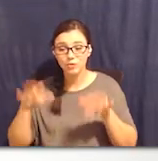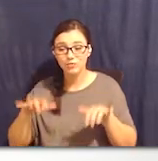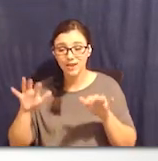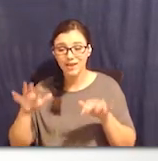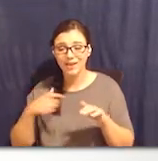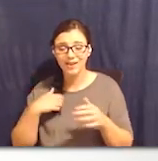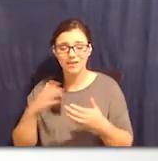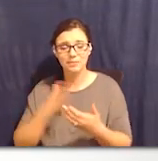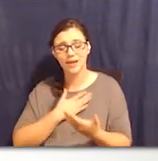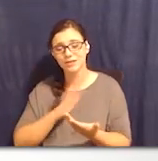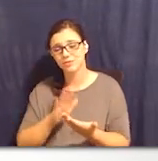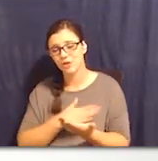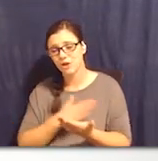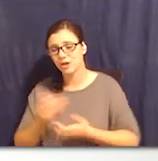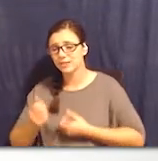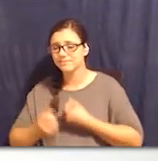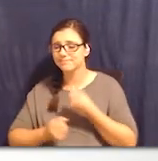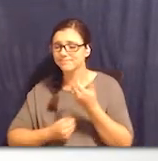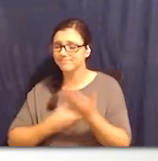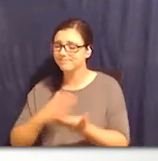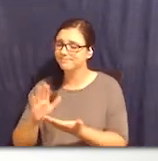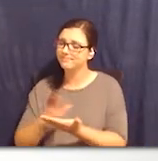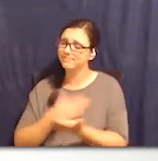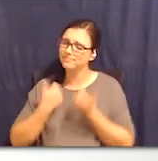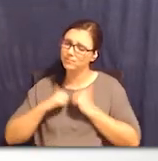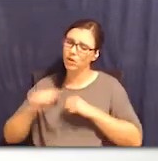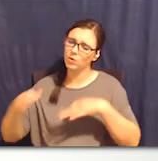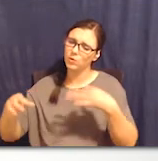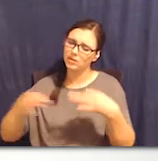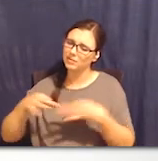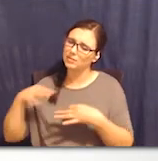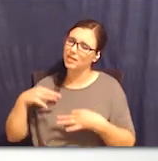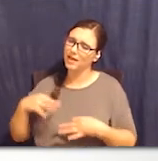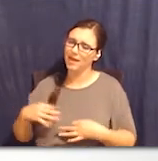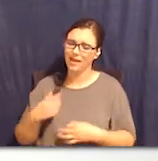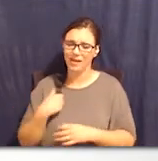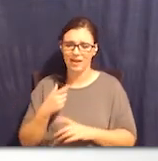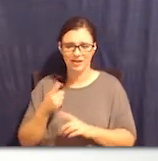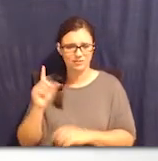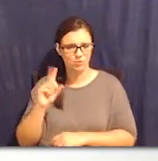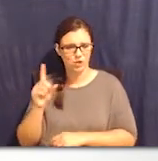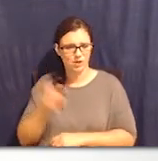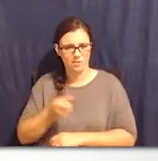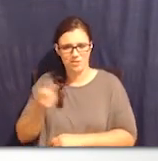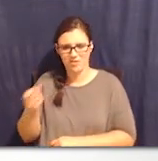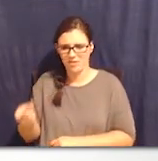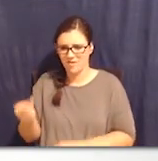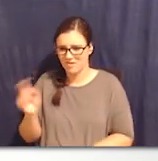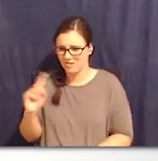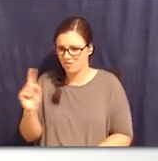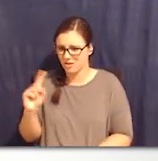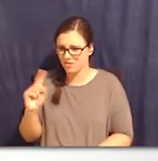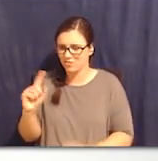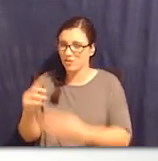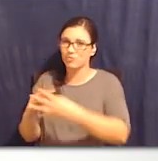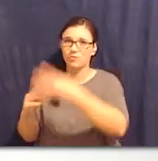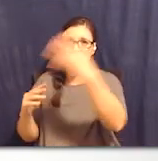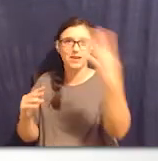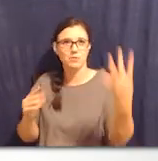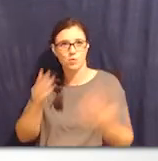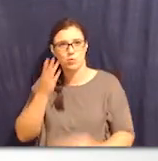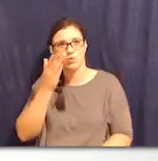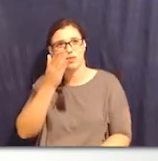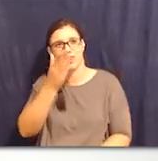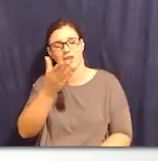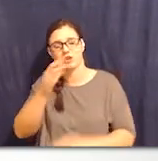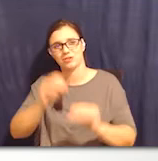Right here in the rain, I'm singing my song. I'm here to explain, where do I belong?